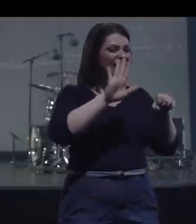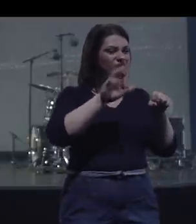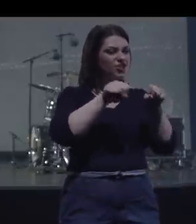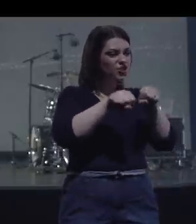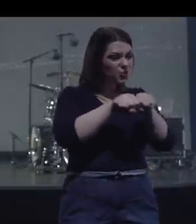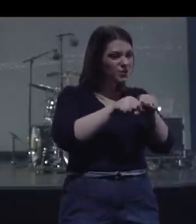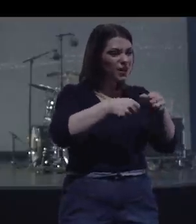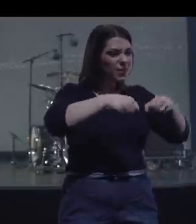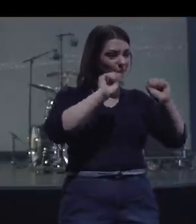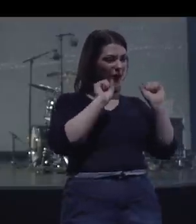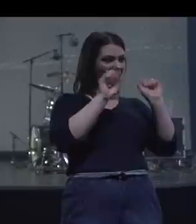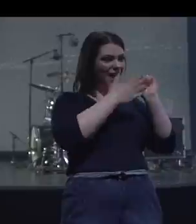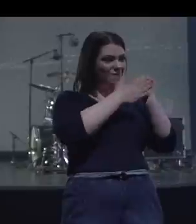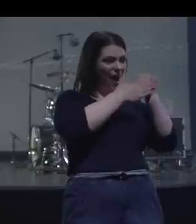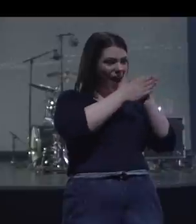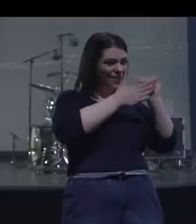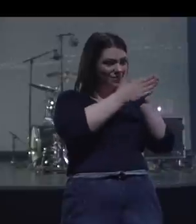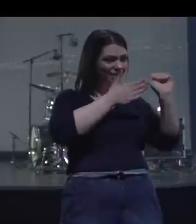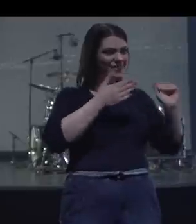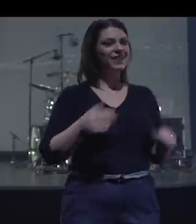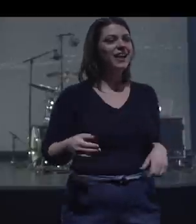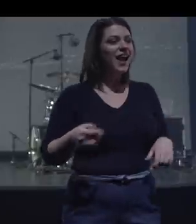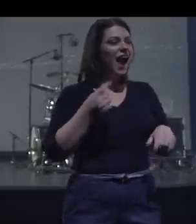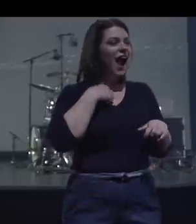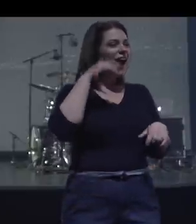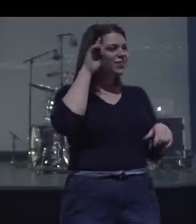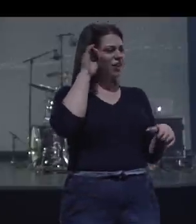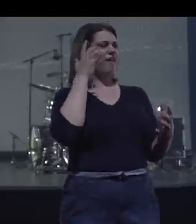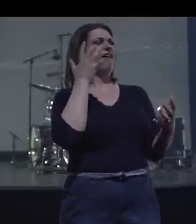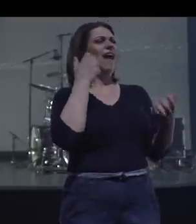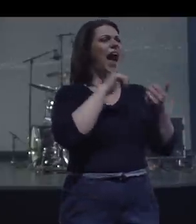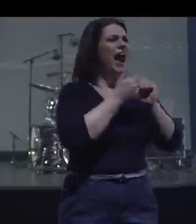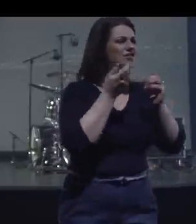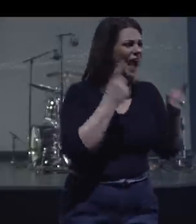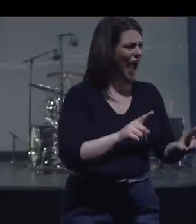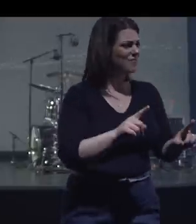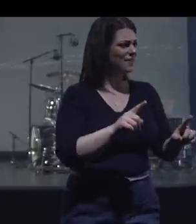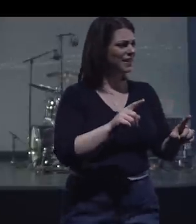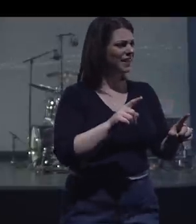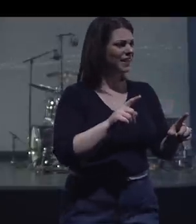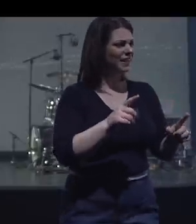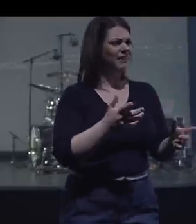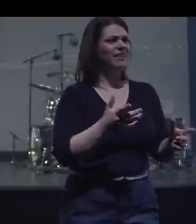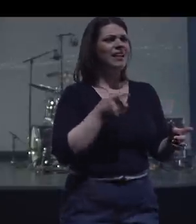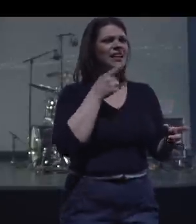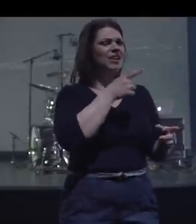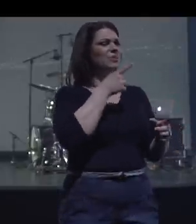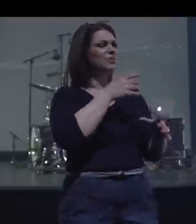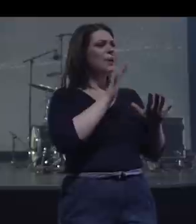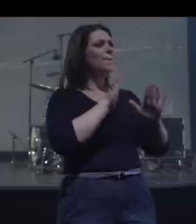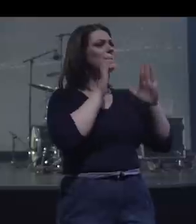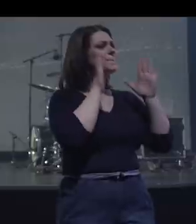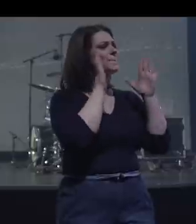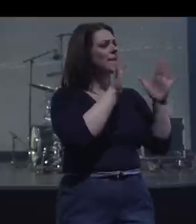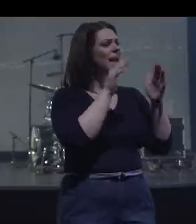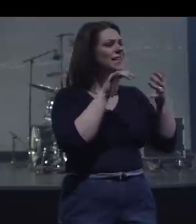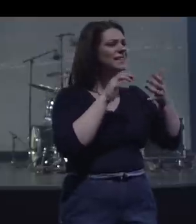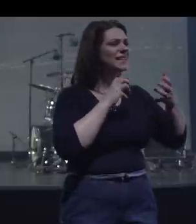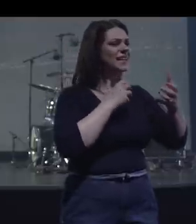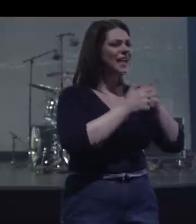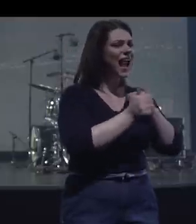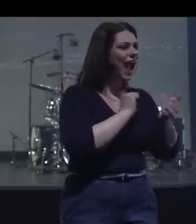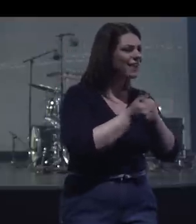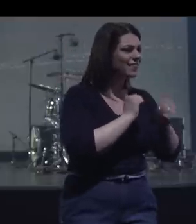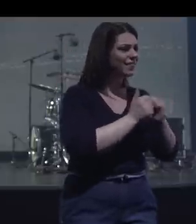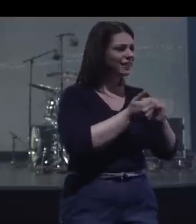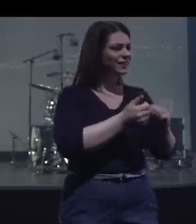Like going right by my head. Like, how is that humanly possible? He was an amazing athlete. And in that moment,